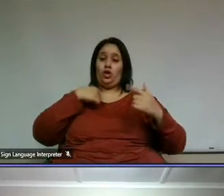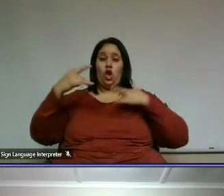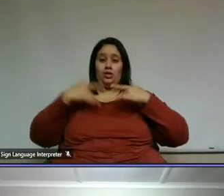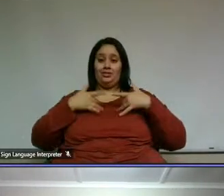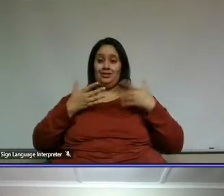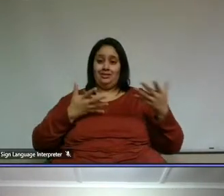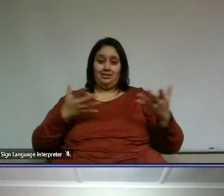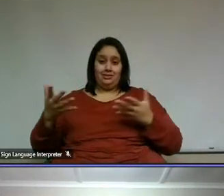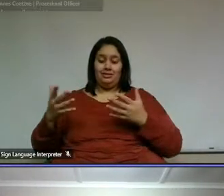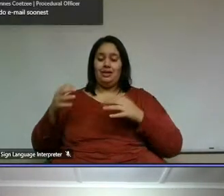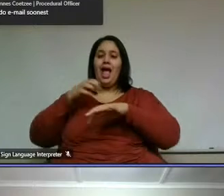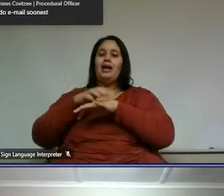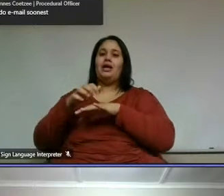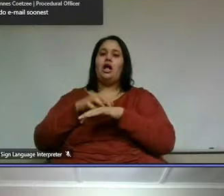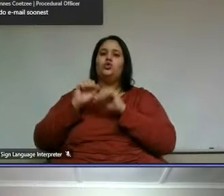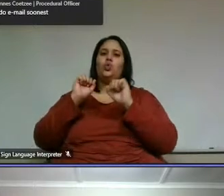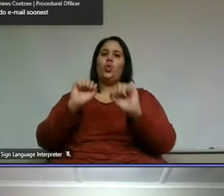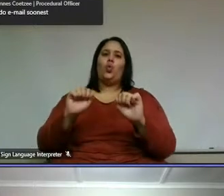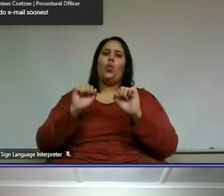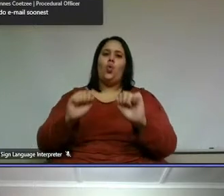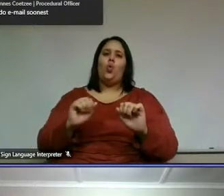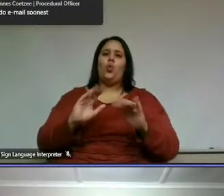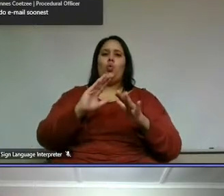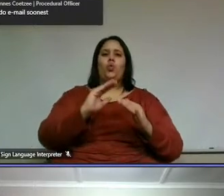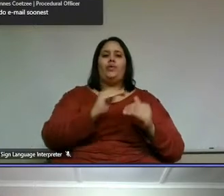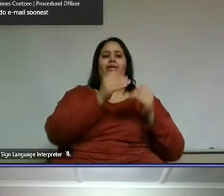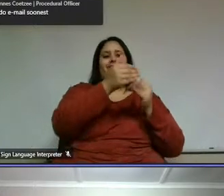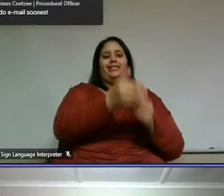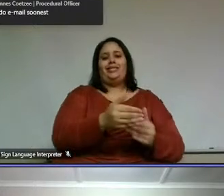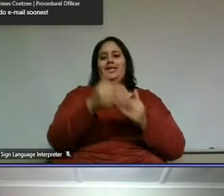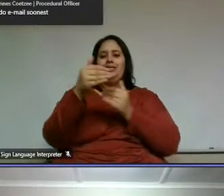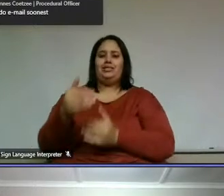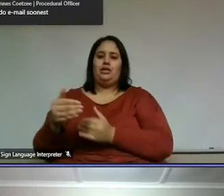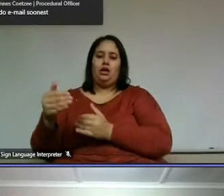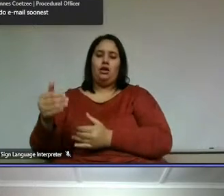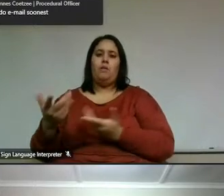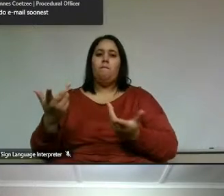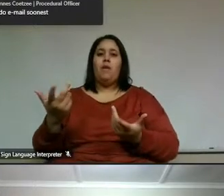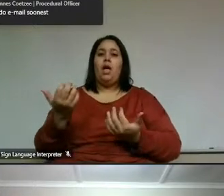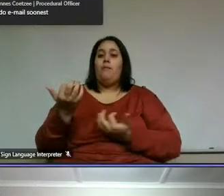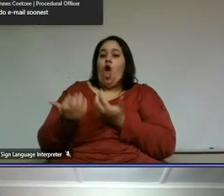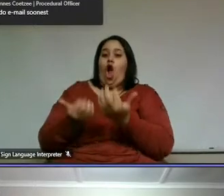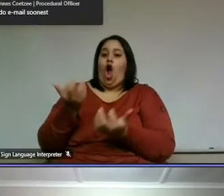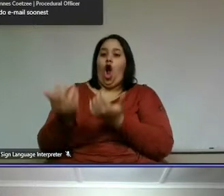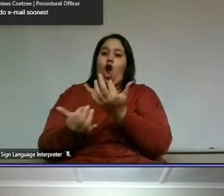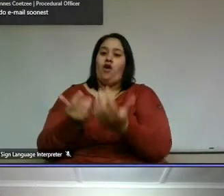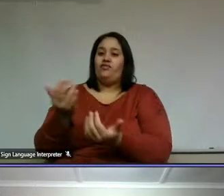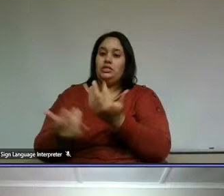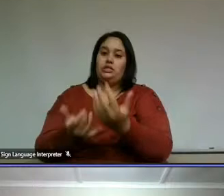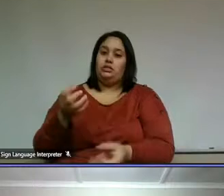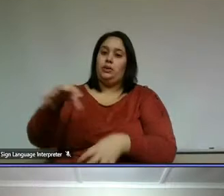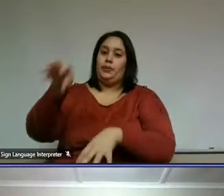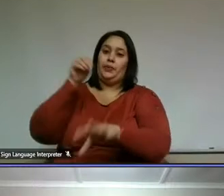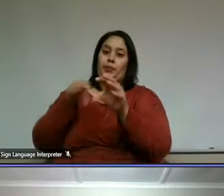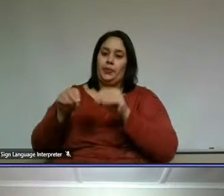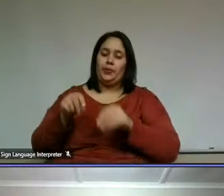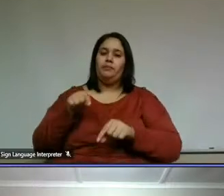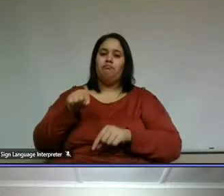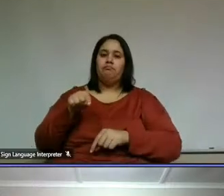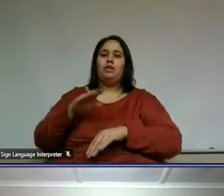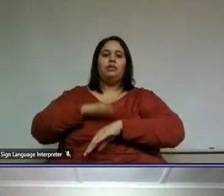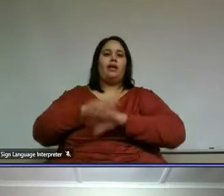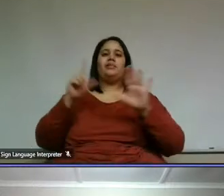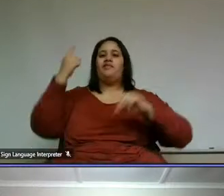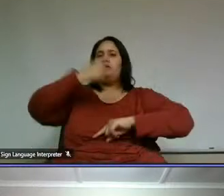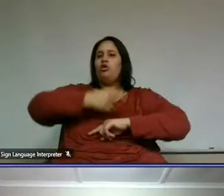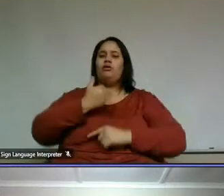quite seasonal. In planting or harvesting time, 7 days may not be be enough. So we would just like there to have clarity,